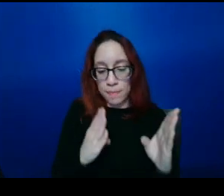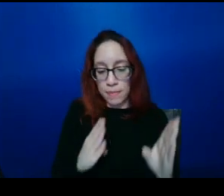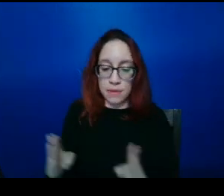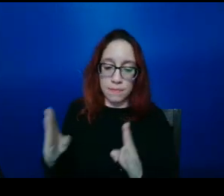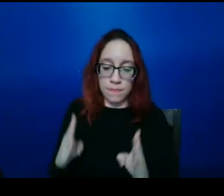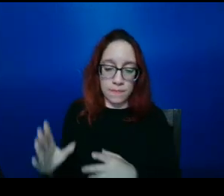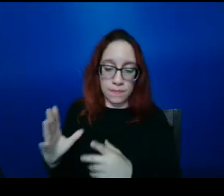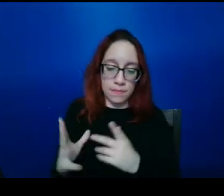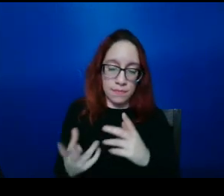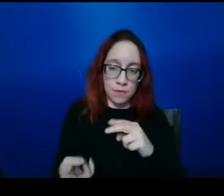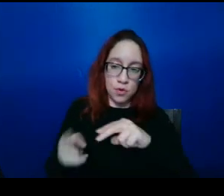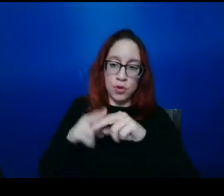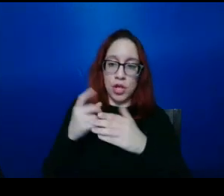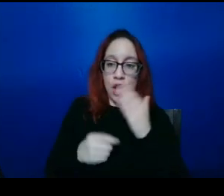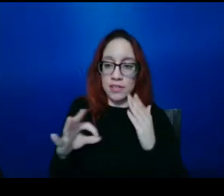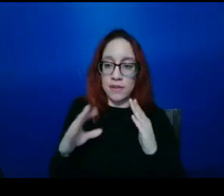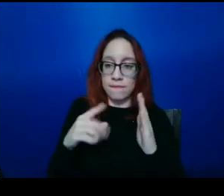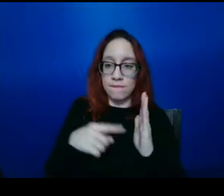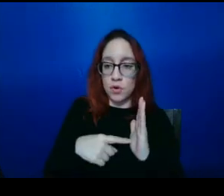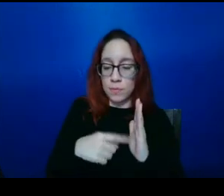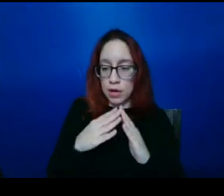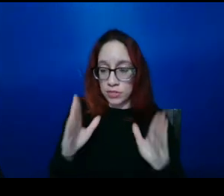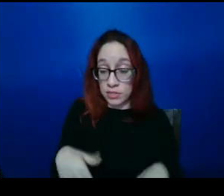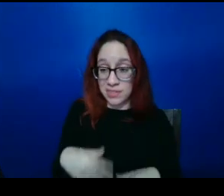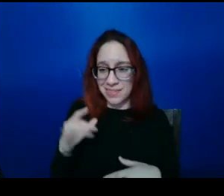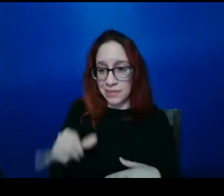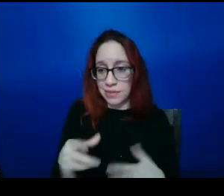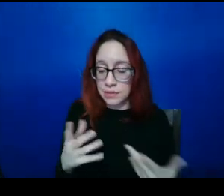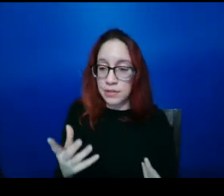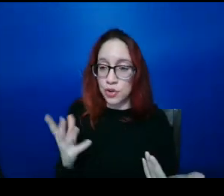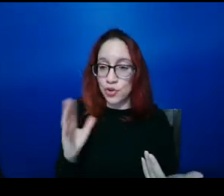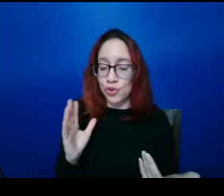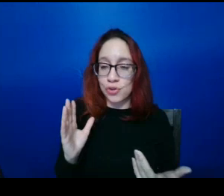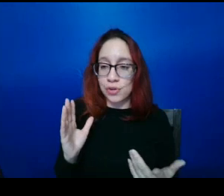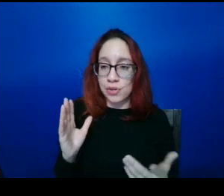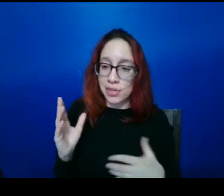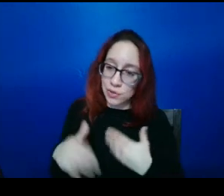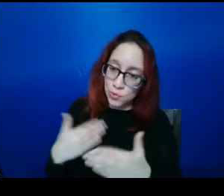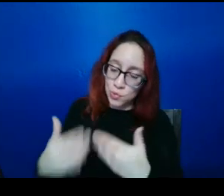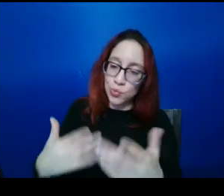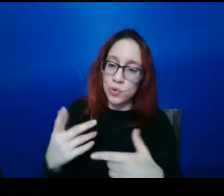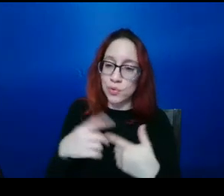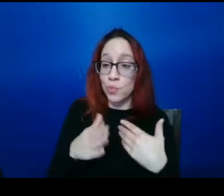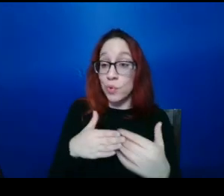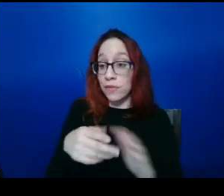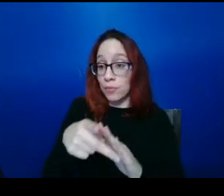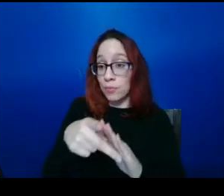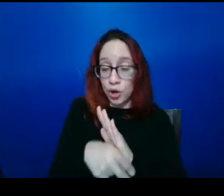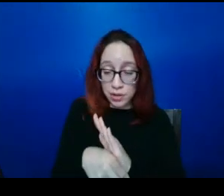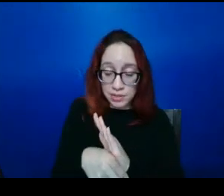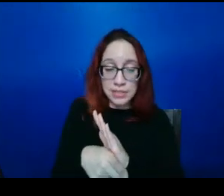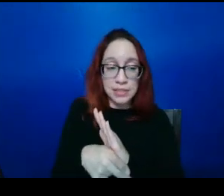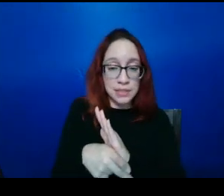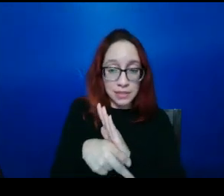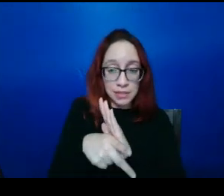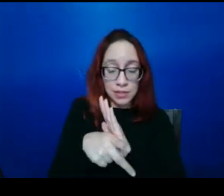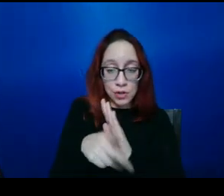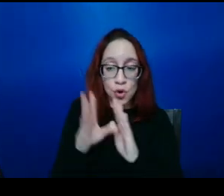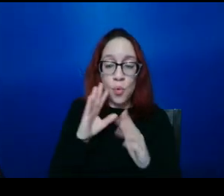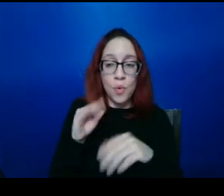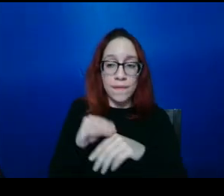plans that increase the cost of affordable housing. So that's pretty much the ongoing review process or any policy that goes or